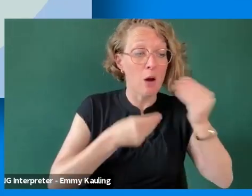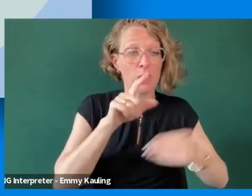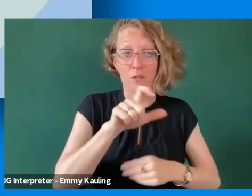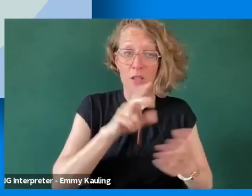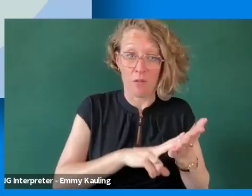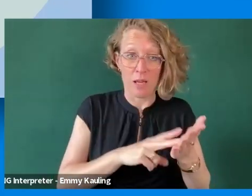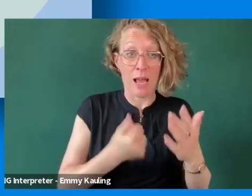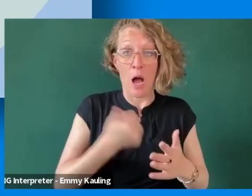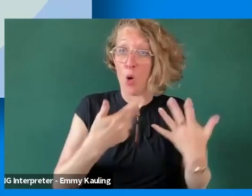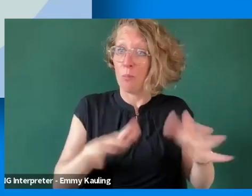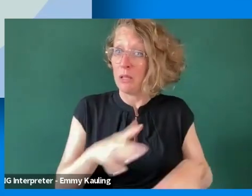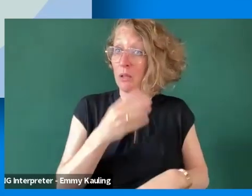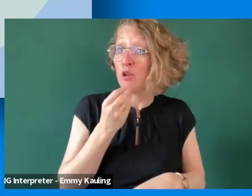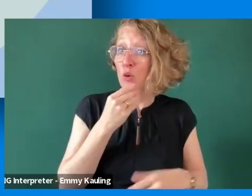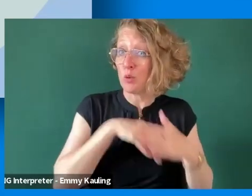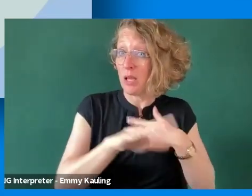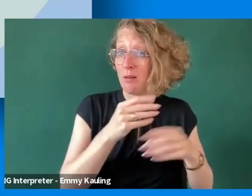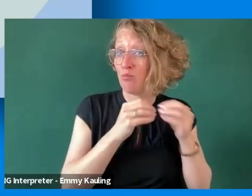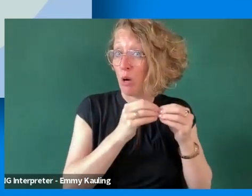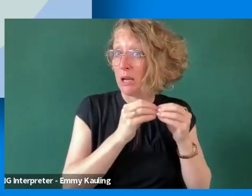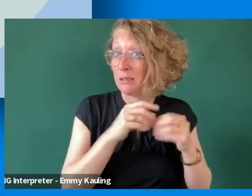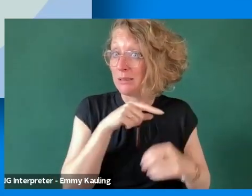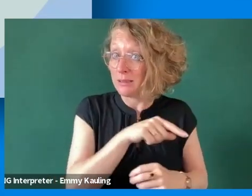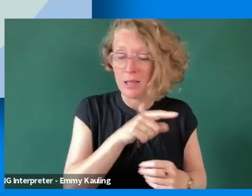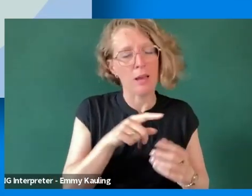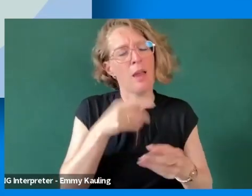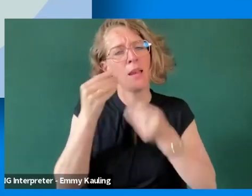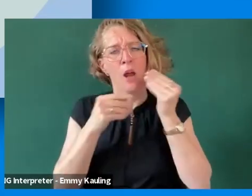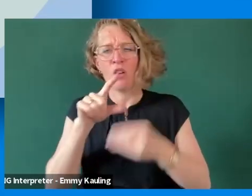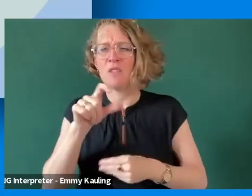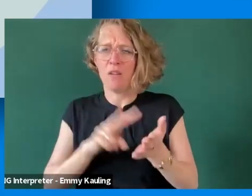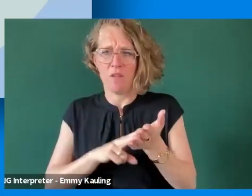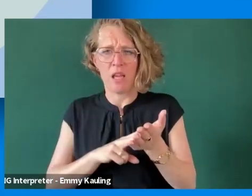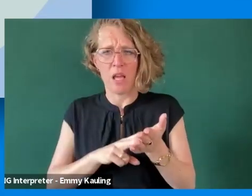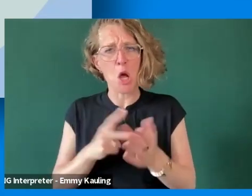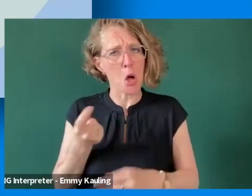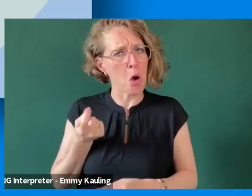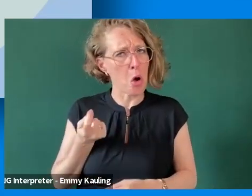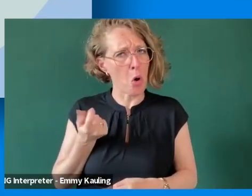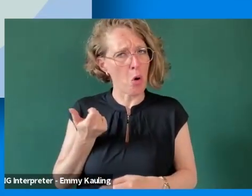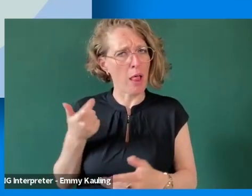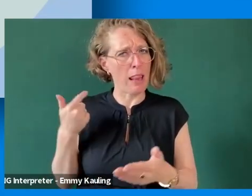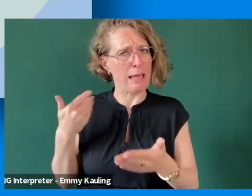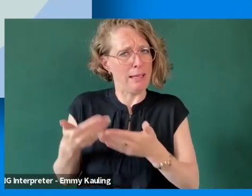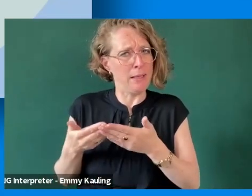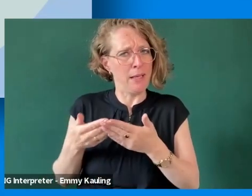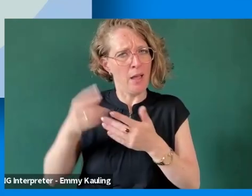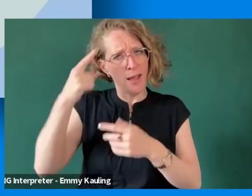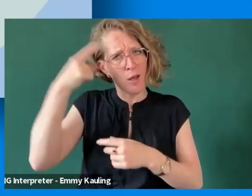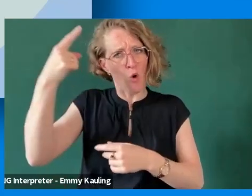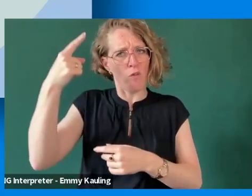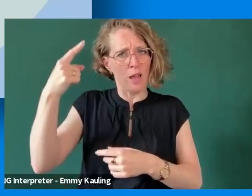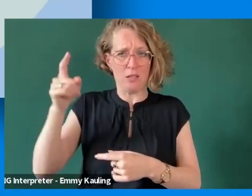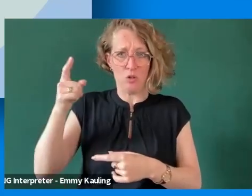used in practice. And I would describe narrative CVs as something which is a relatively early innovation. It's not been with